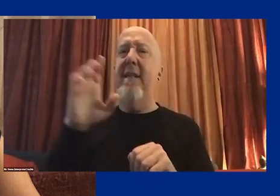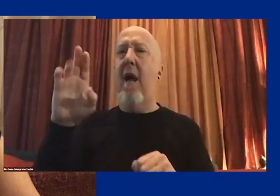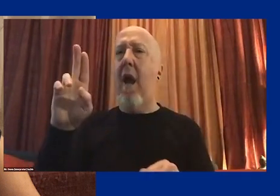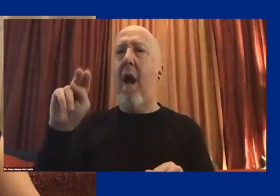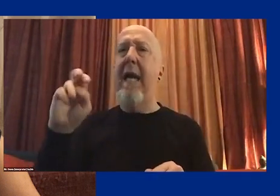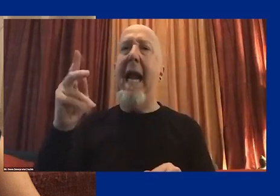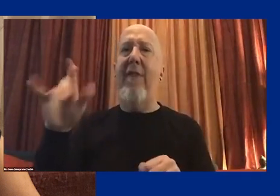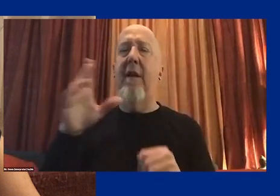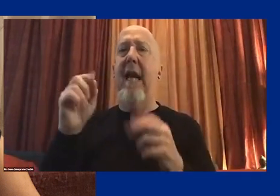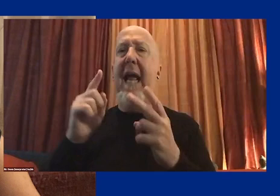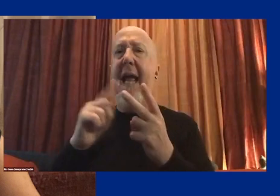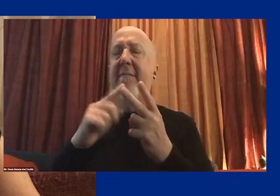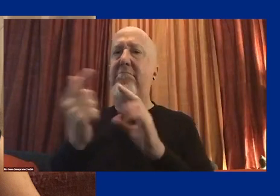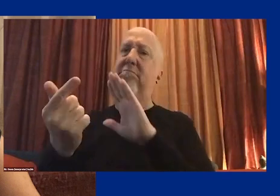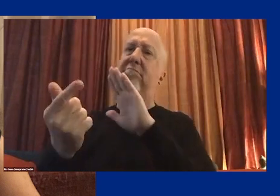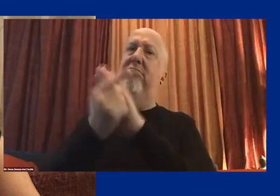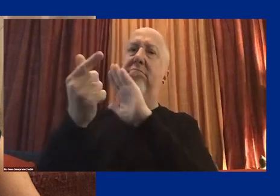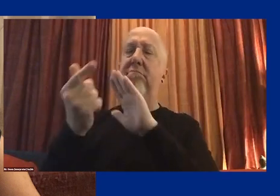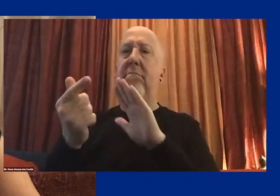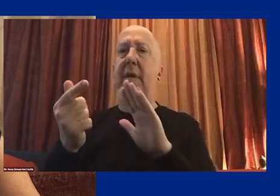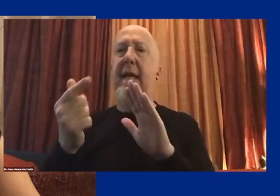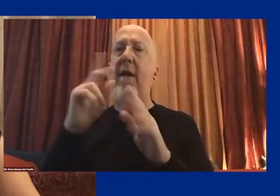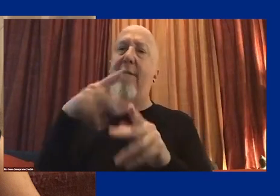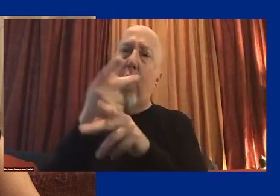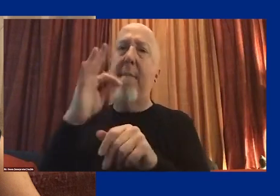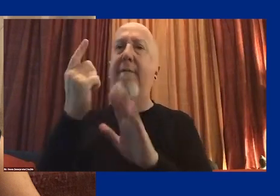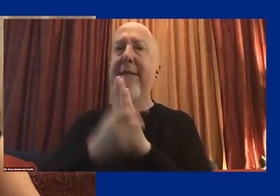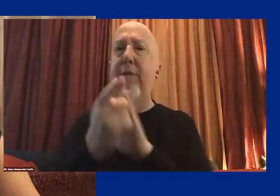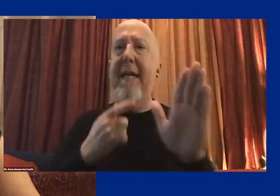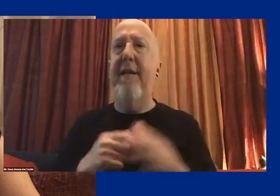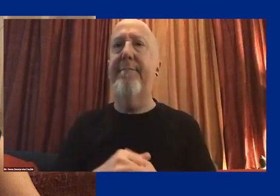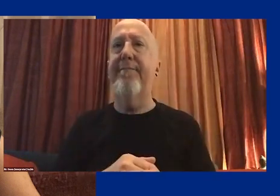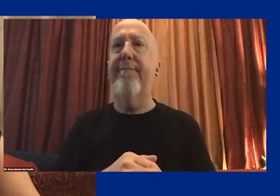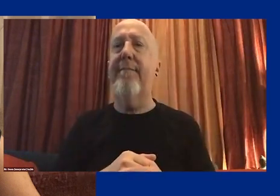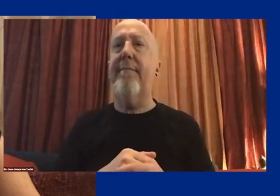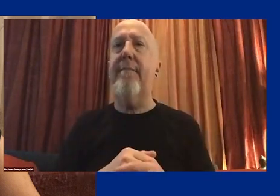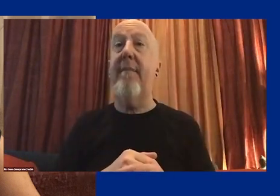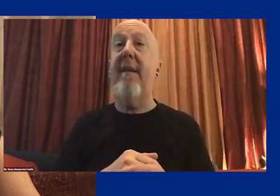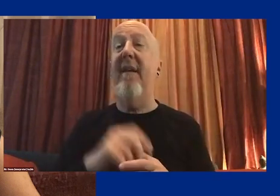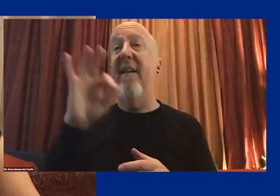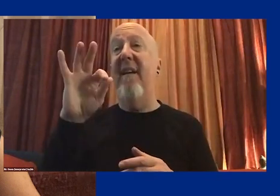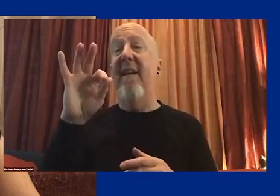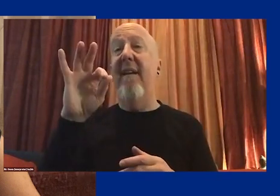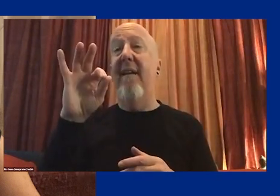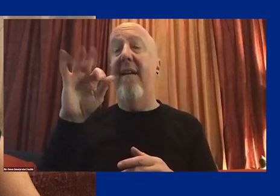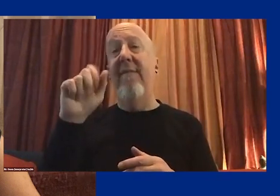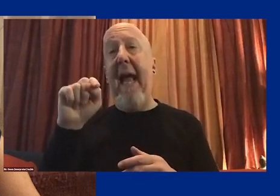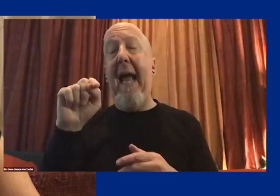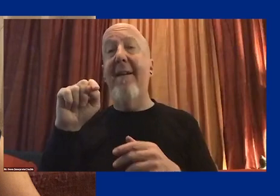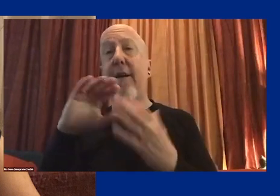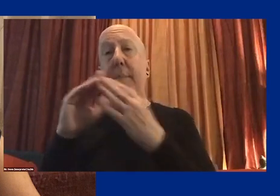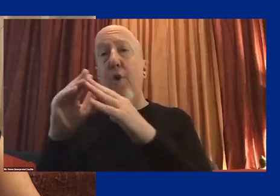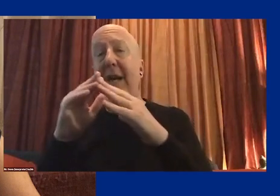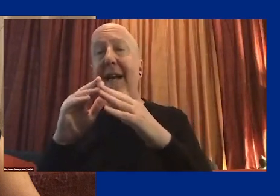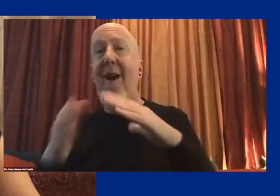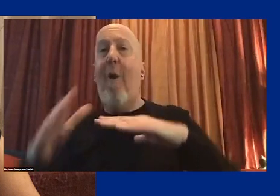unlawful as a form of disability discrimination. The fat community overlaps and